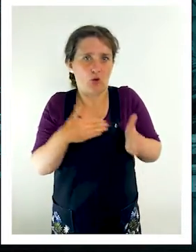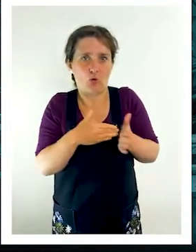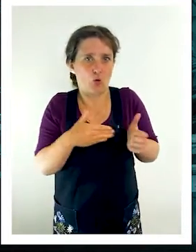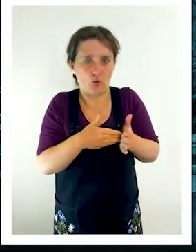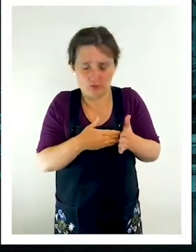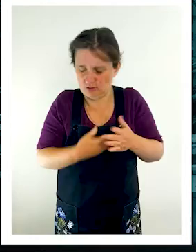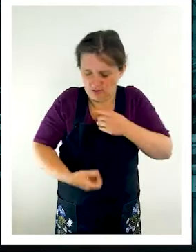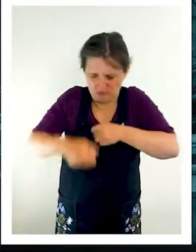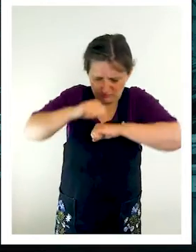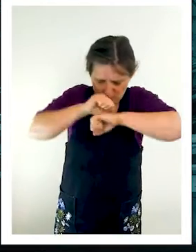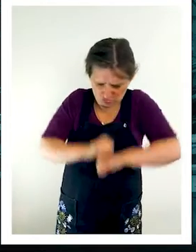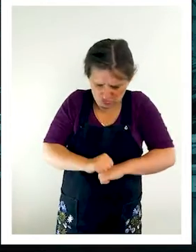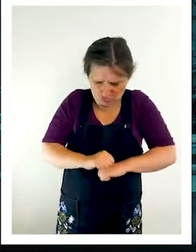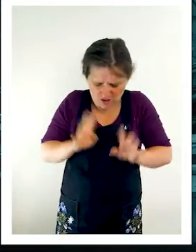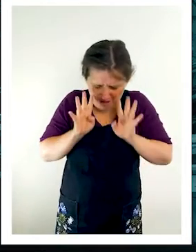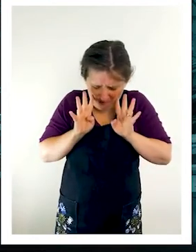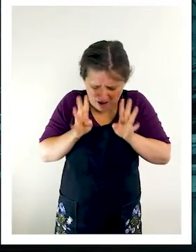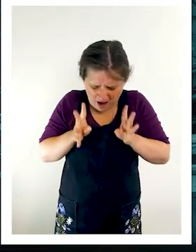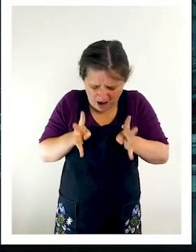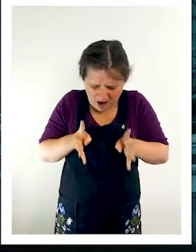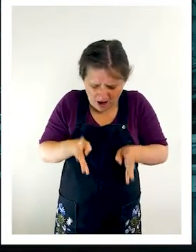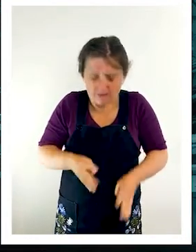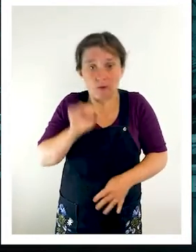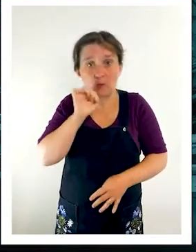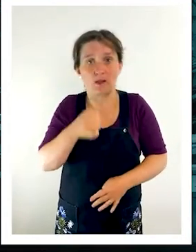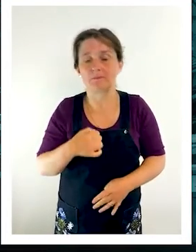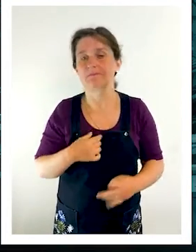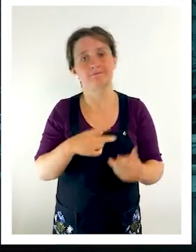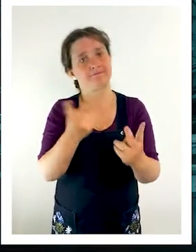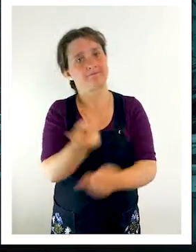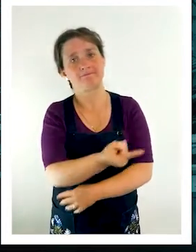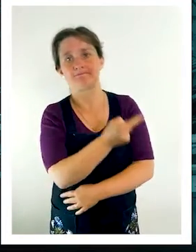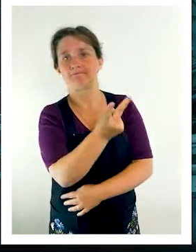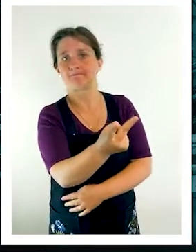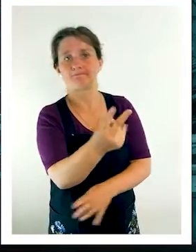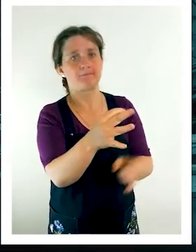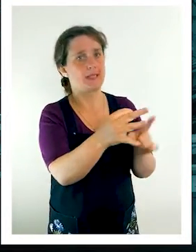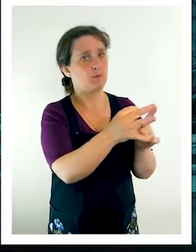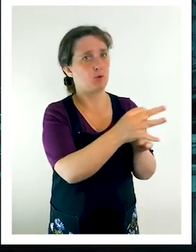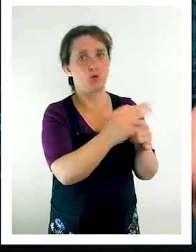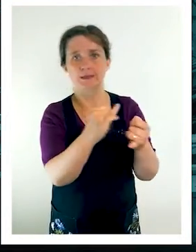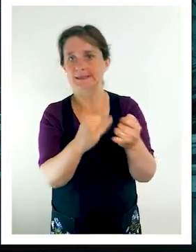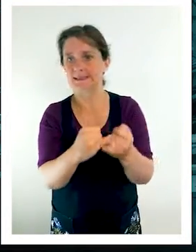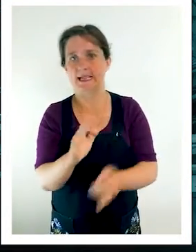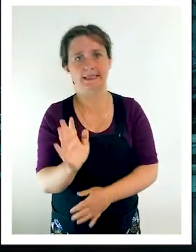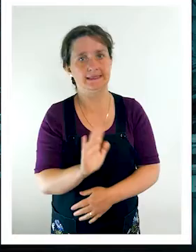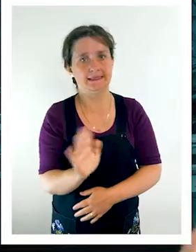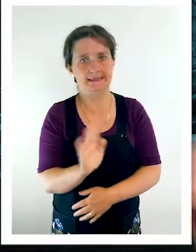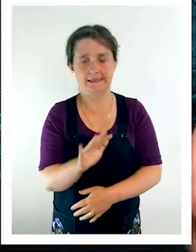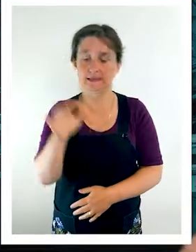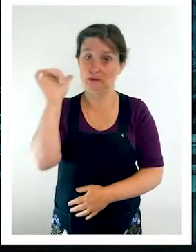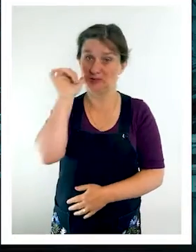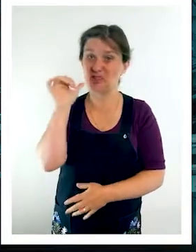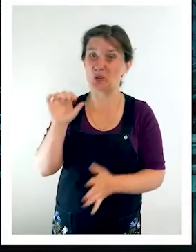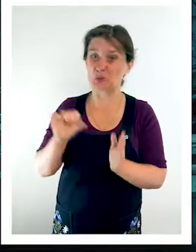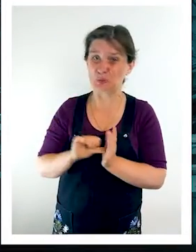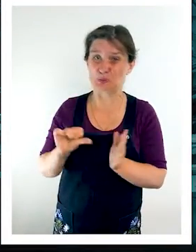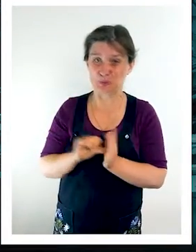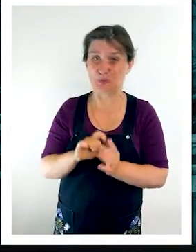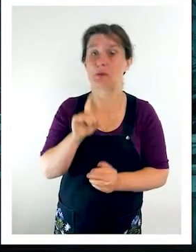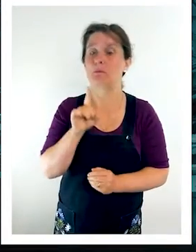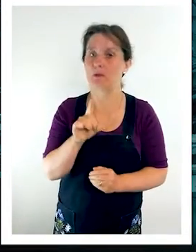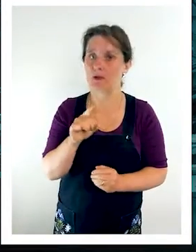big cry. But Paul and Silas knew that as hard as things were, there was something